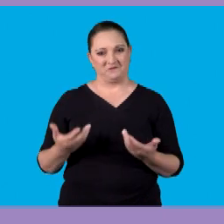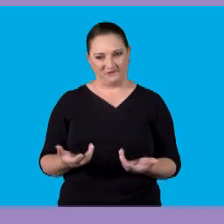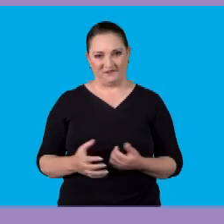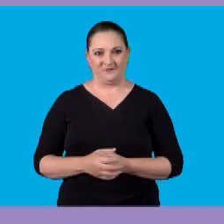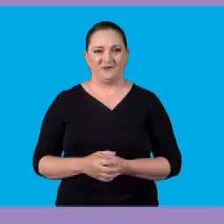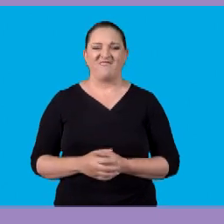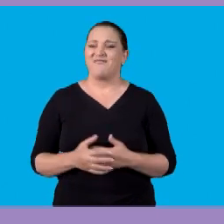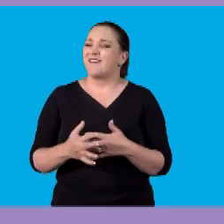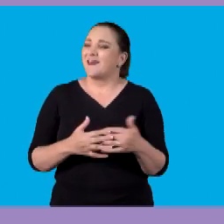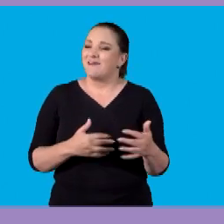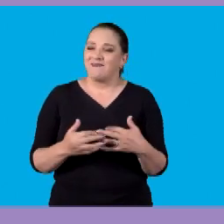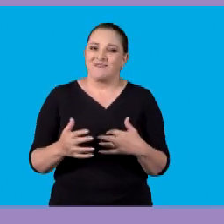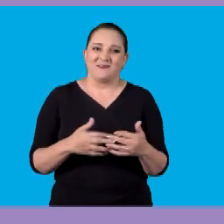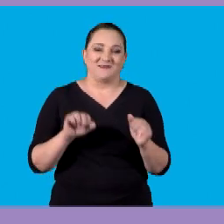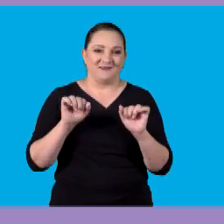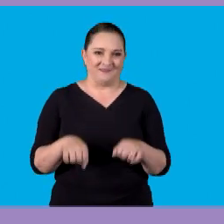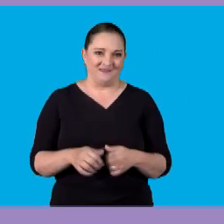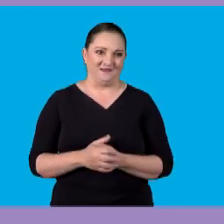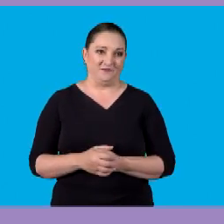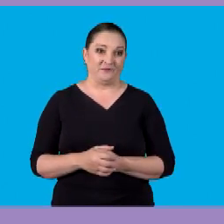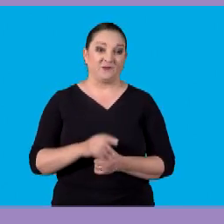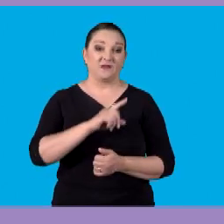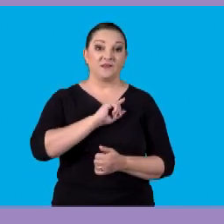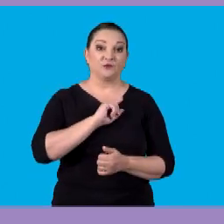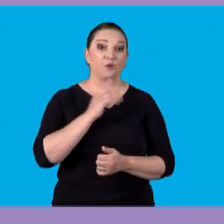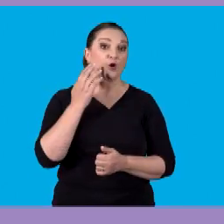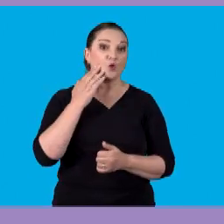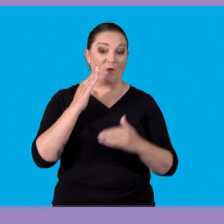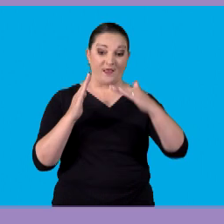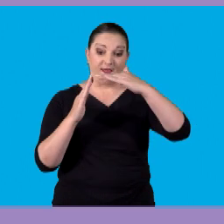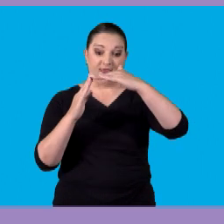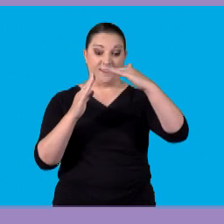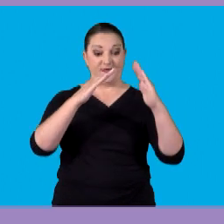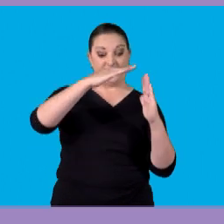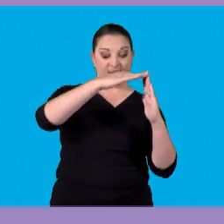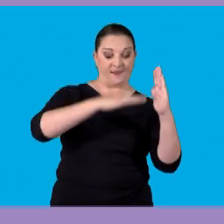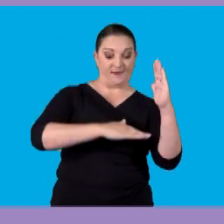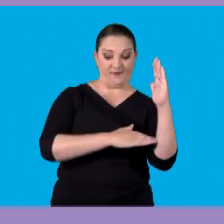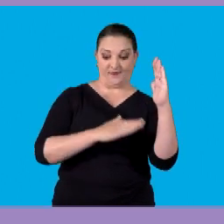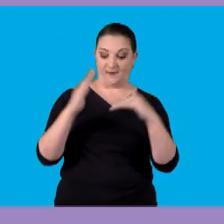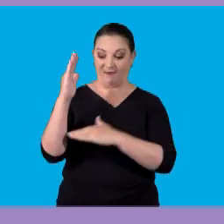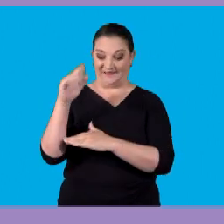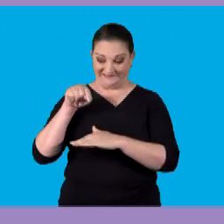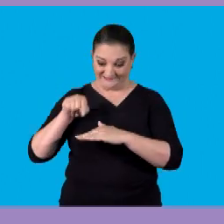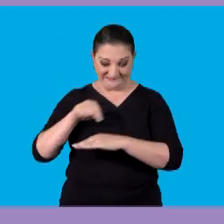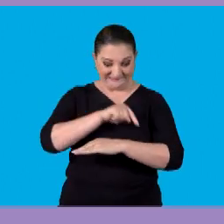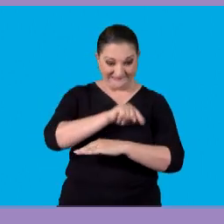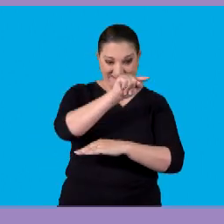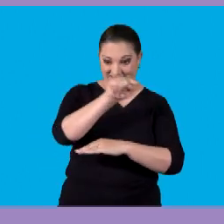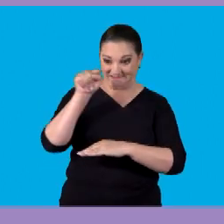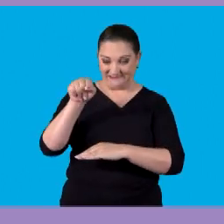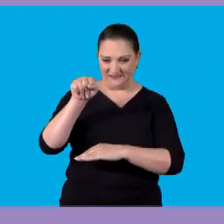us 360 degrees. So this means that the sum of the interior angles of